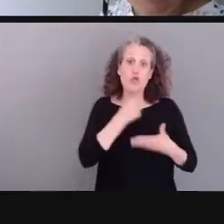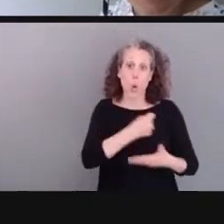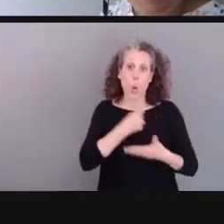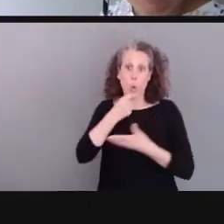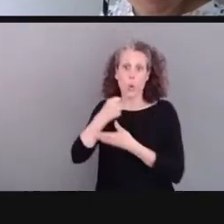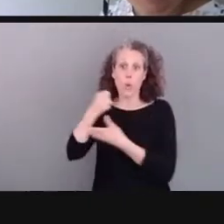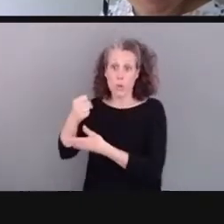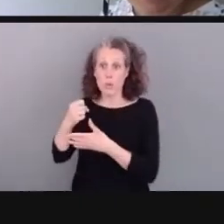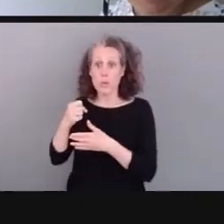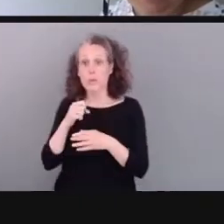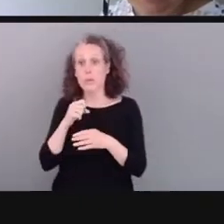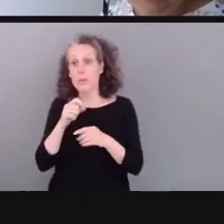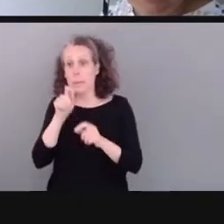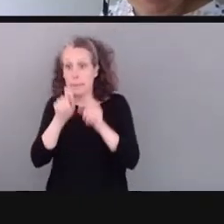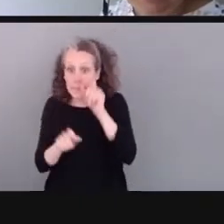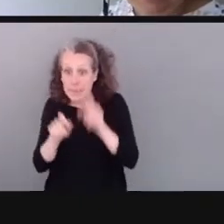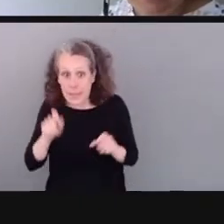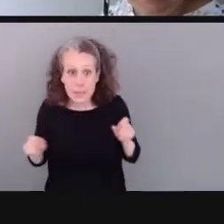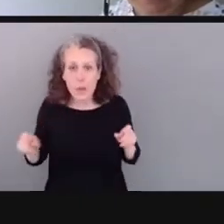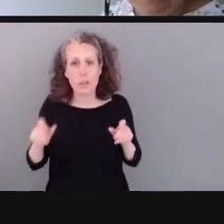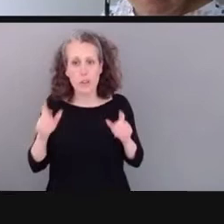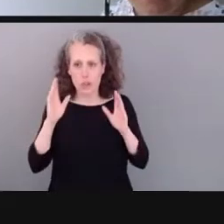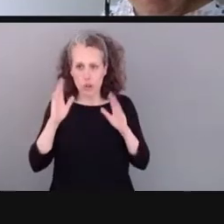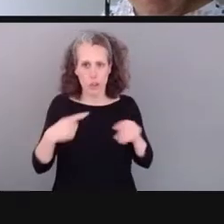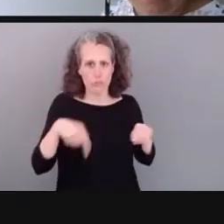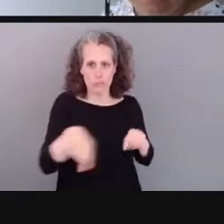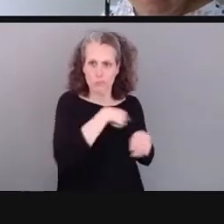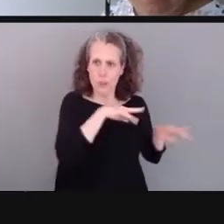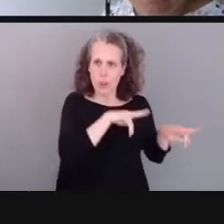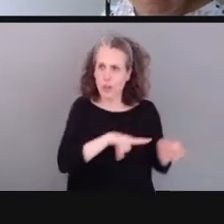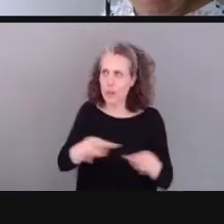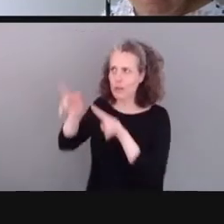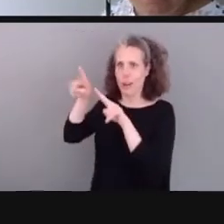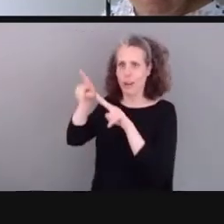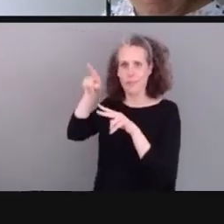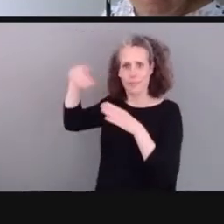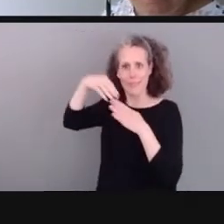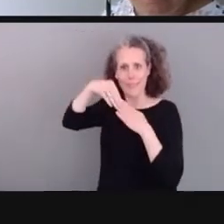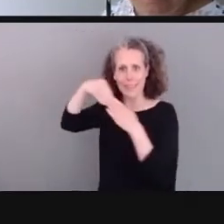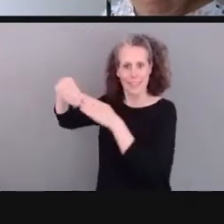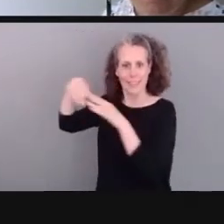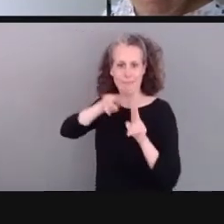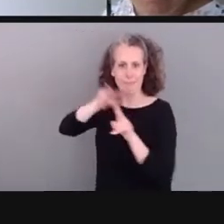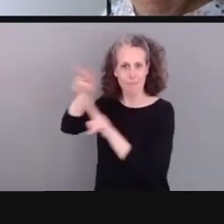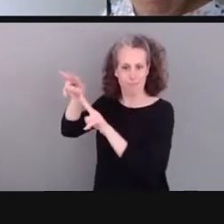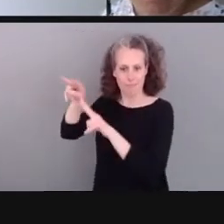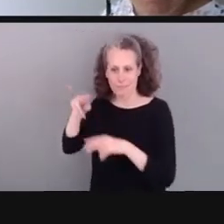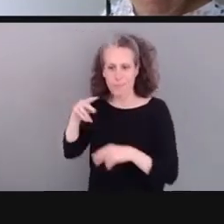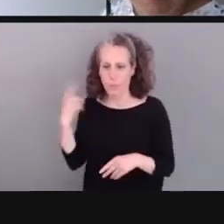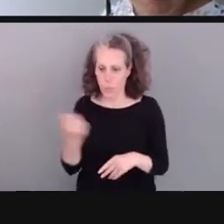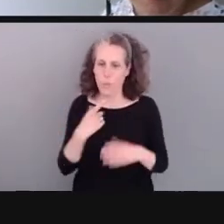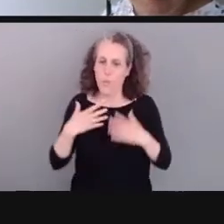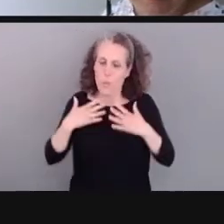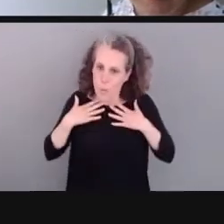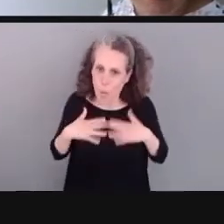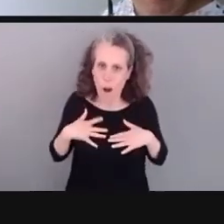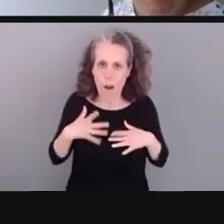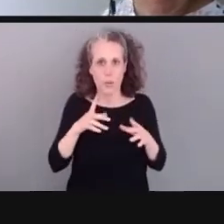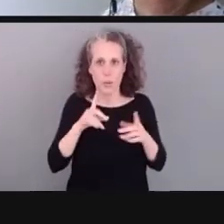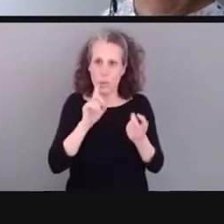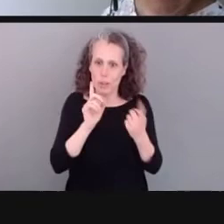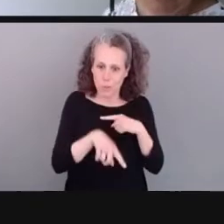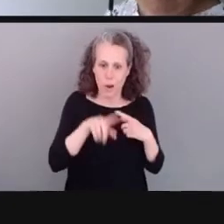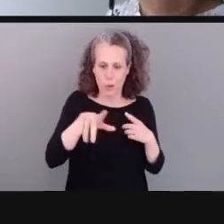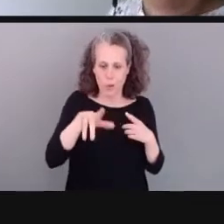by example if we want to move on and address this climate and environment crisis. We